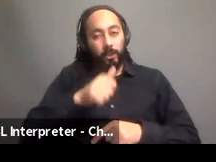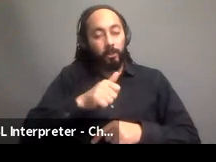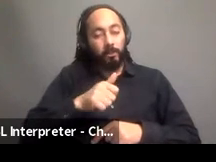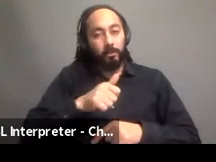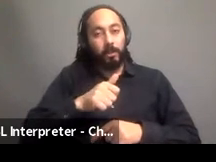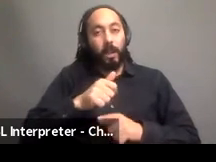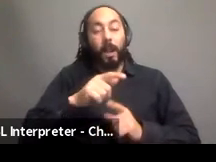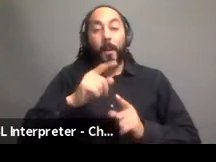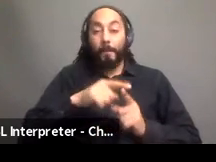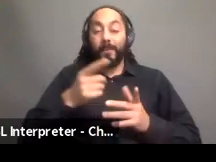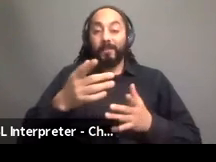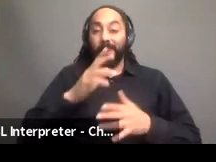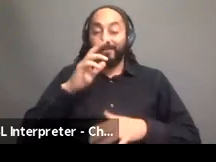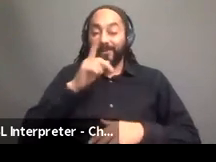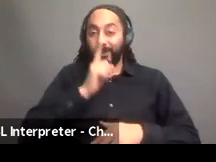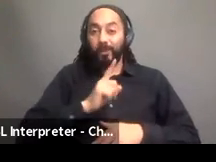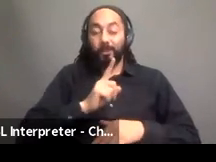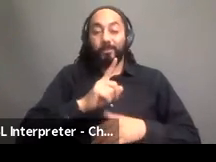case. But